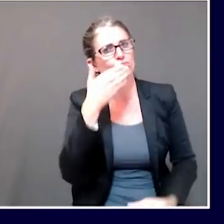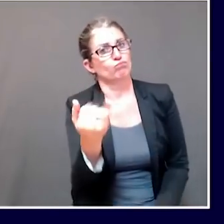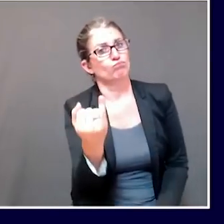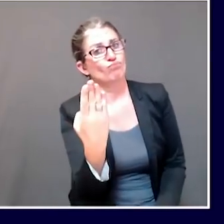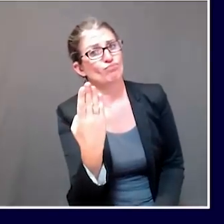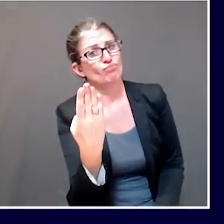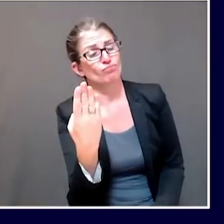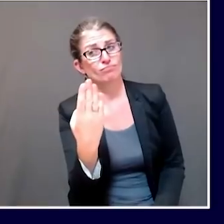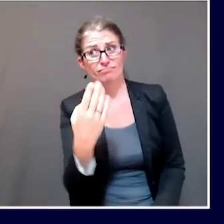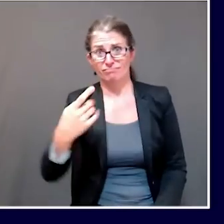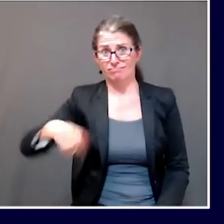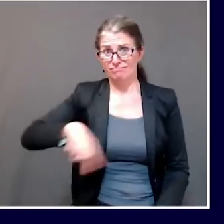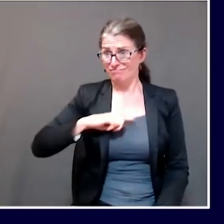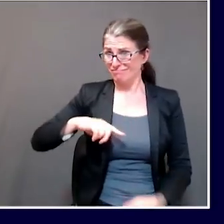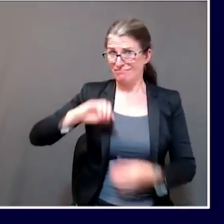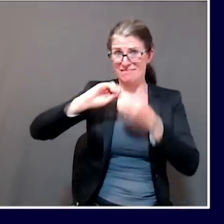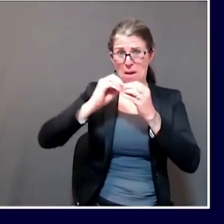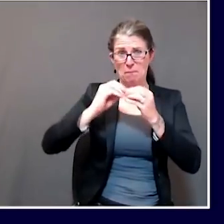despite it.